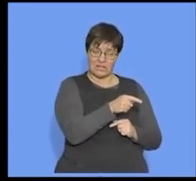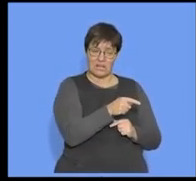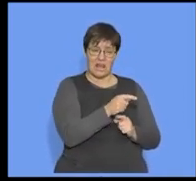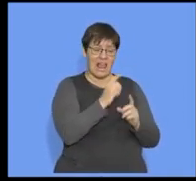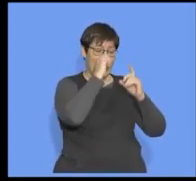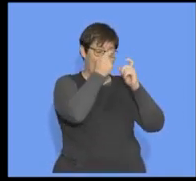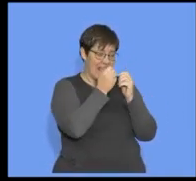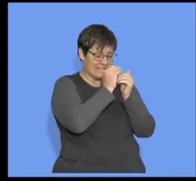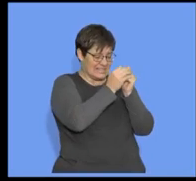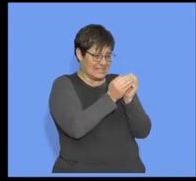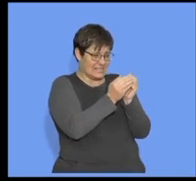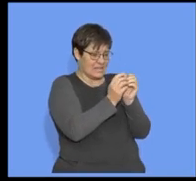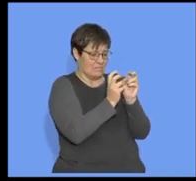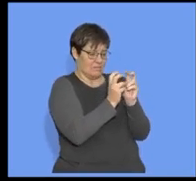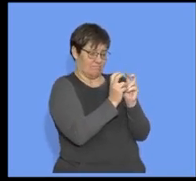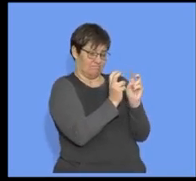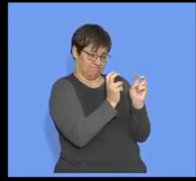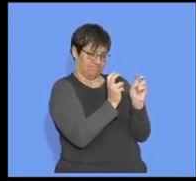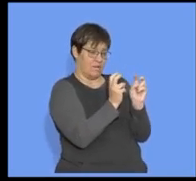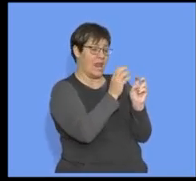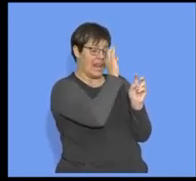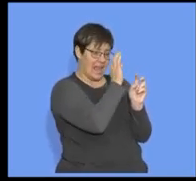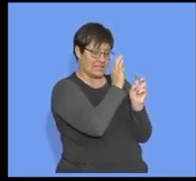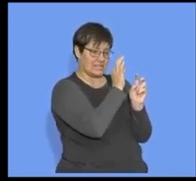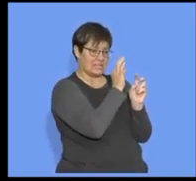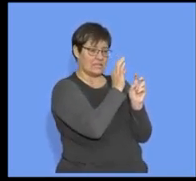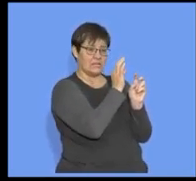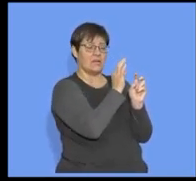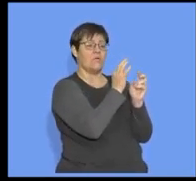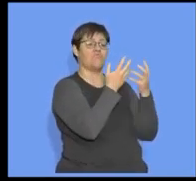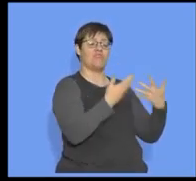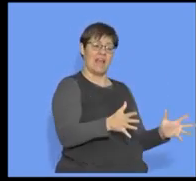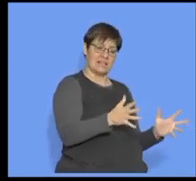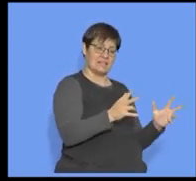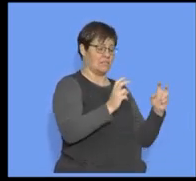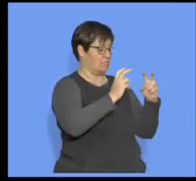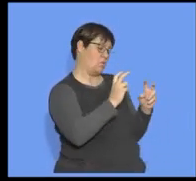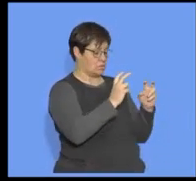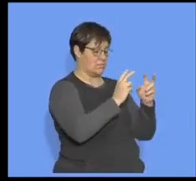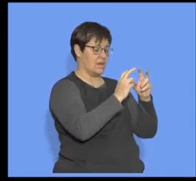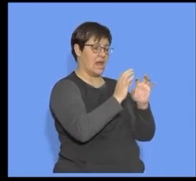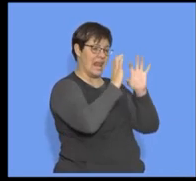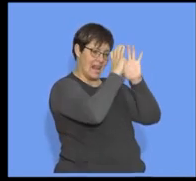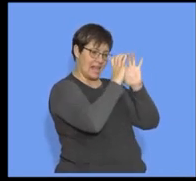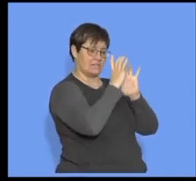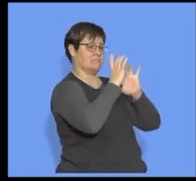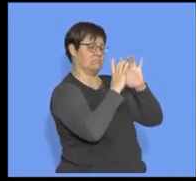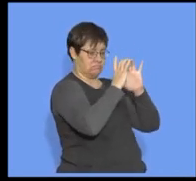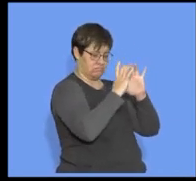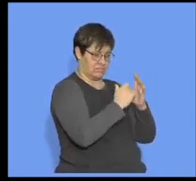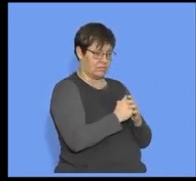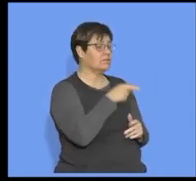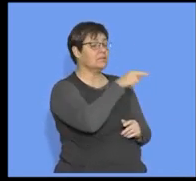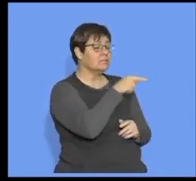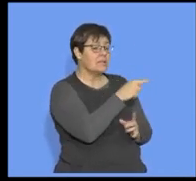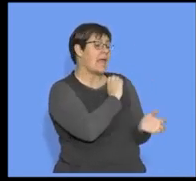lens decreases because the suspensory muscles are now loose. Then what happens to the